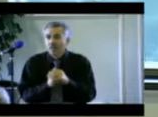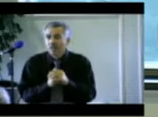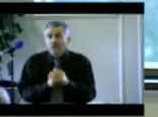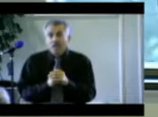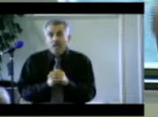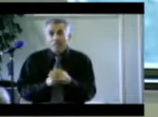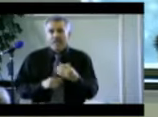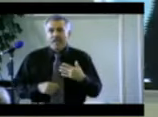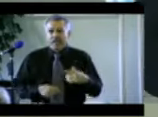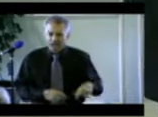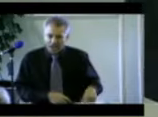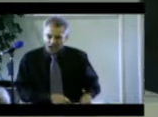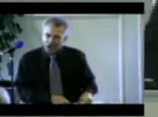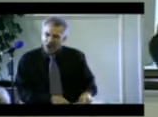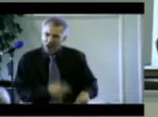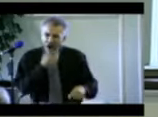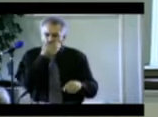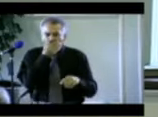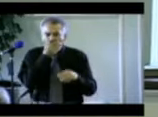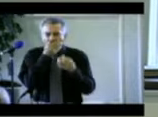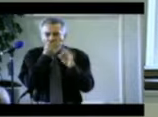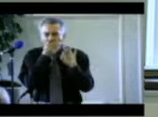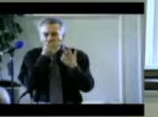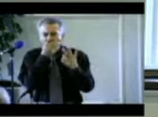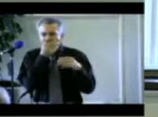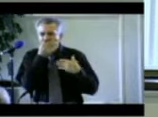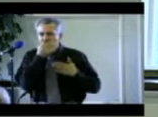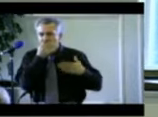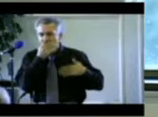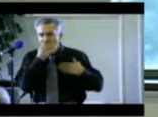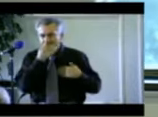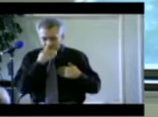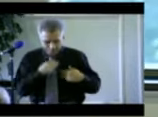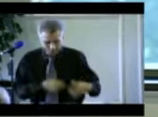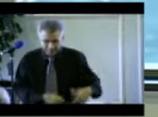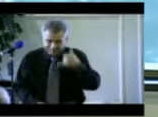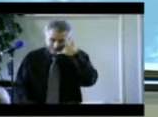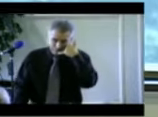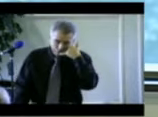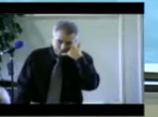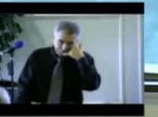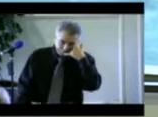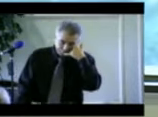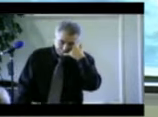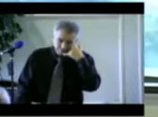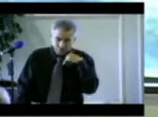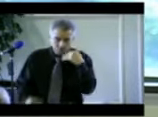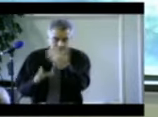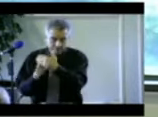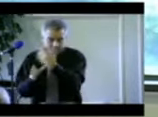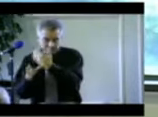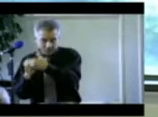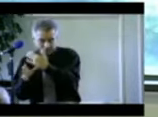phone if you have it on. But I want to just read to you a